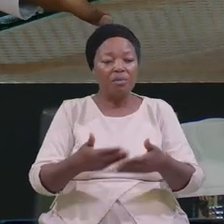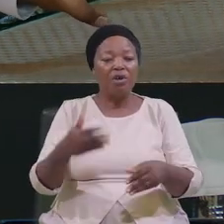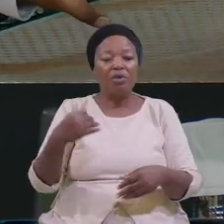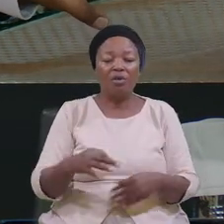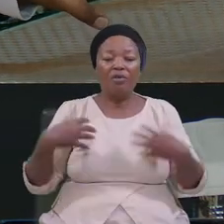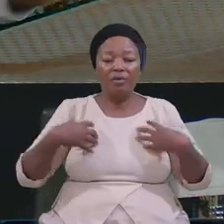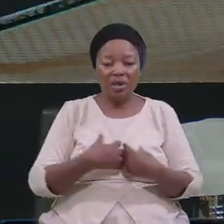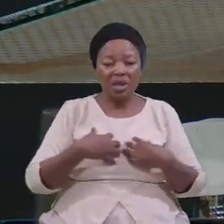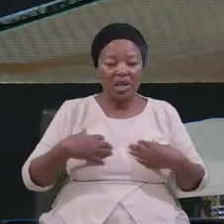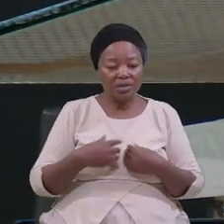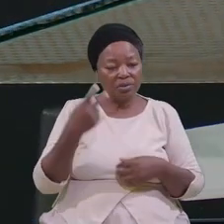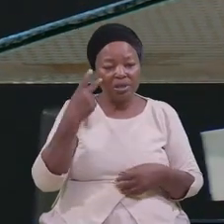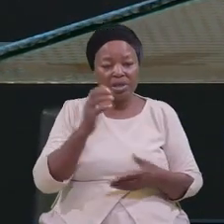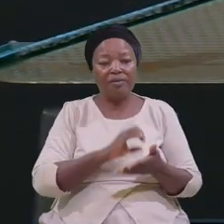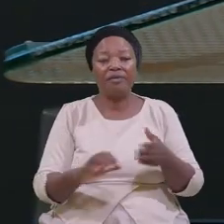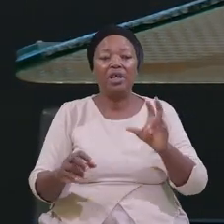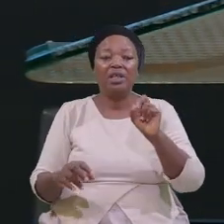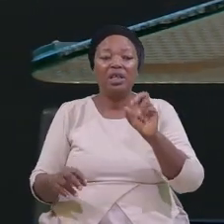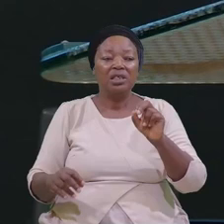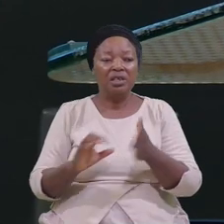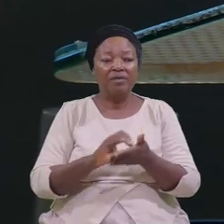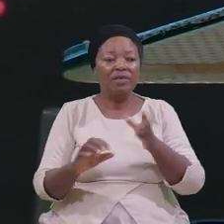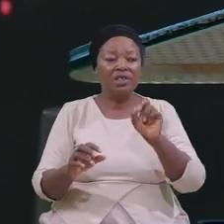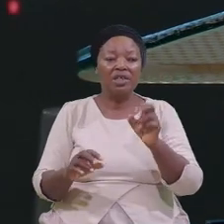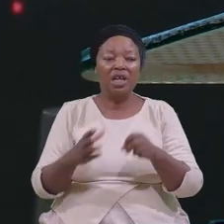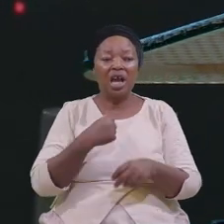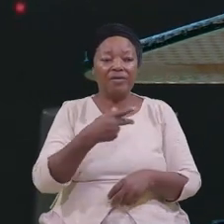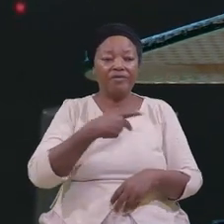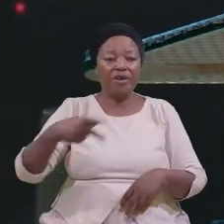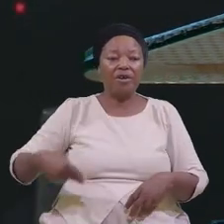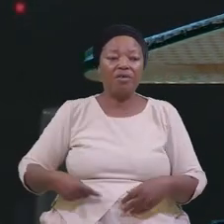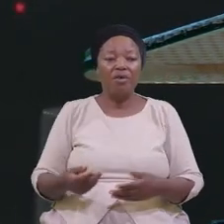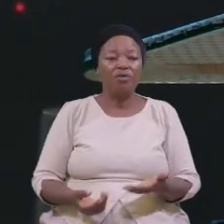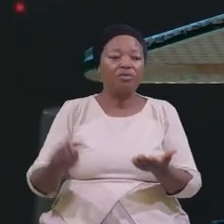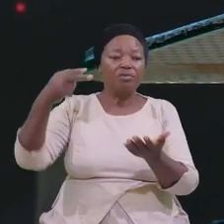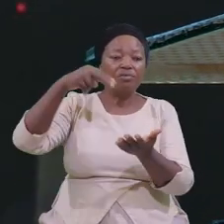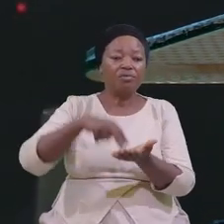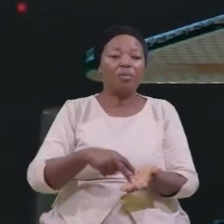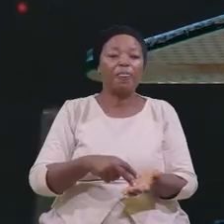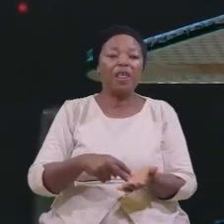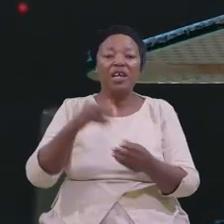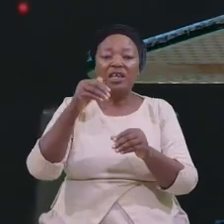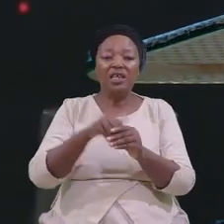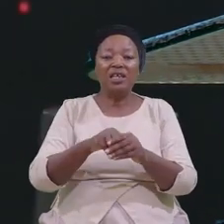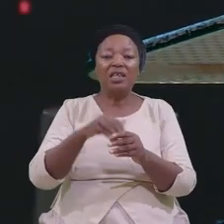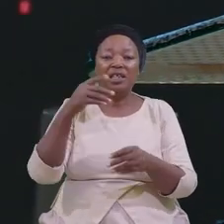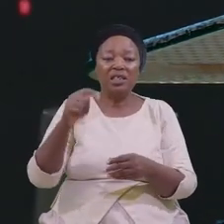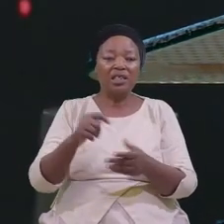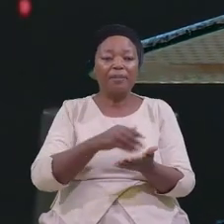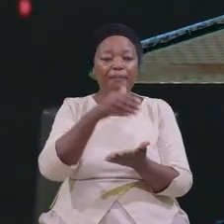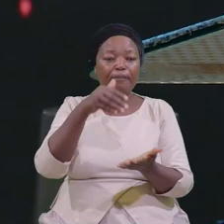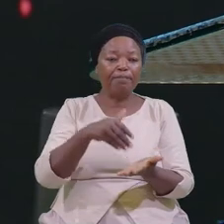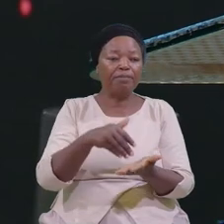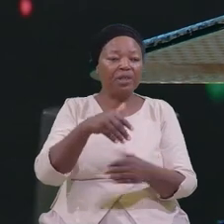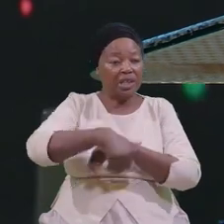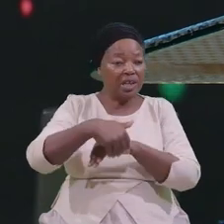at verse 30. In verse 30, and Pharaoh rose up in the night,